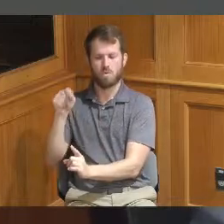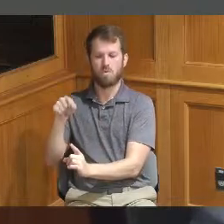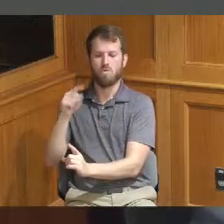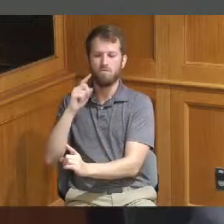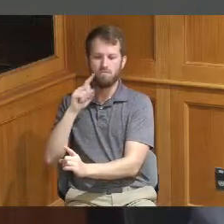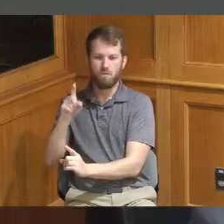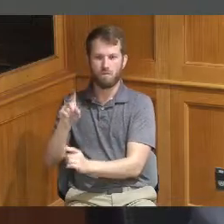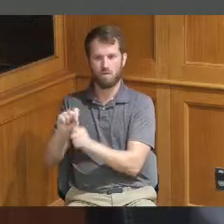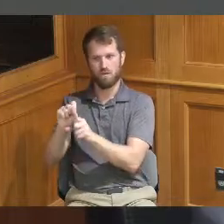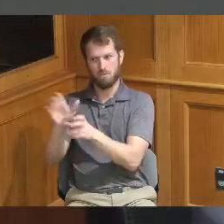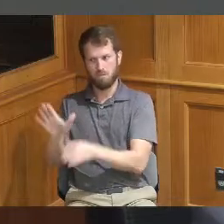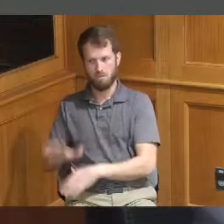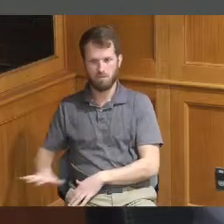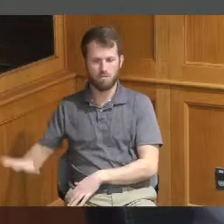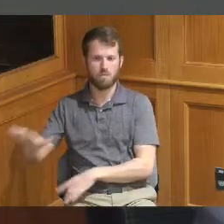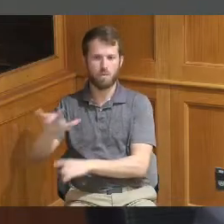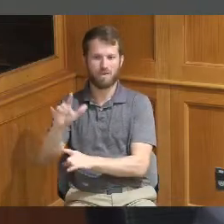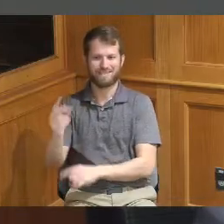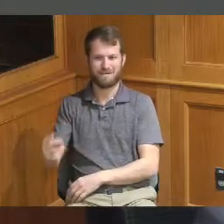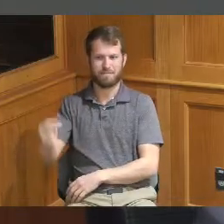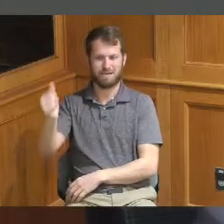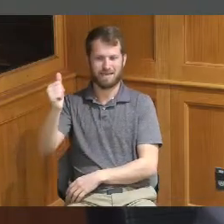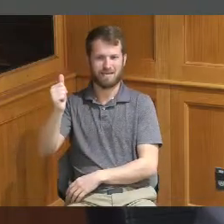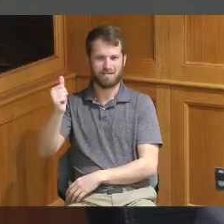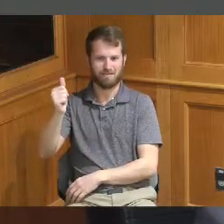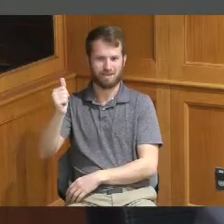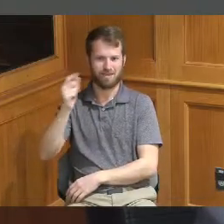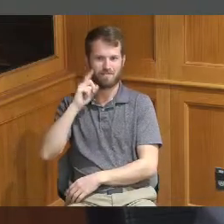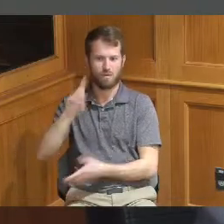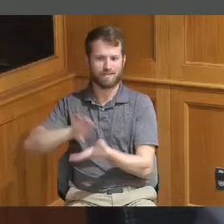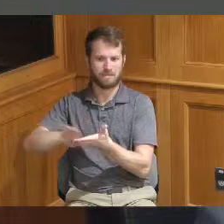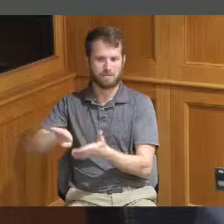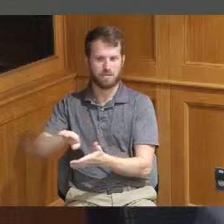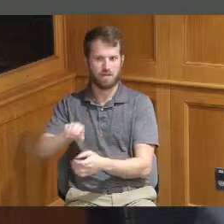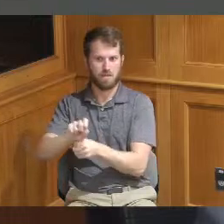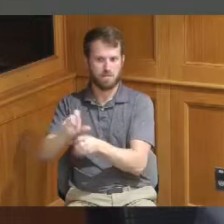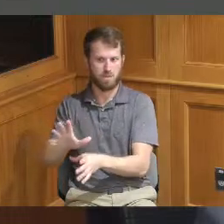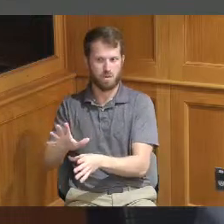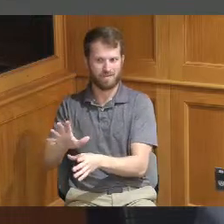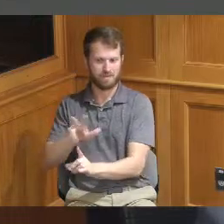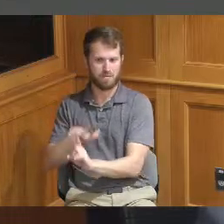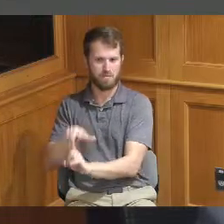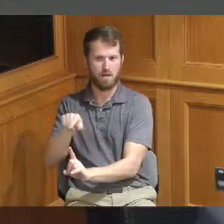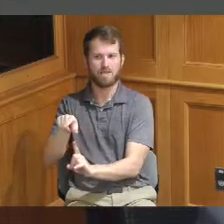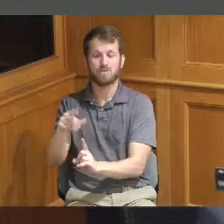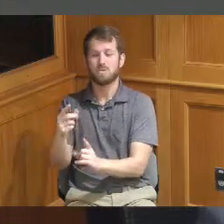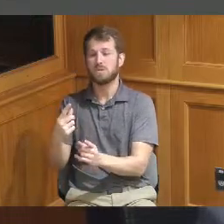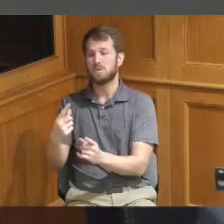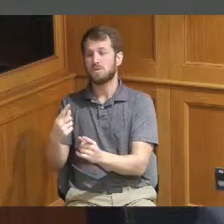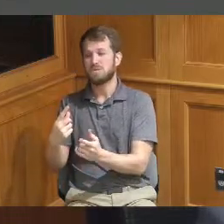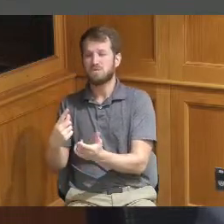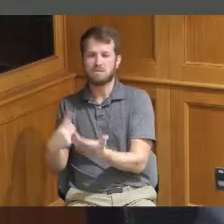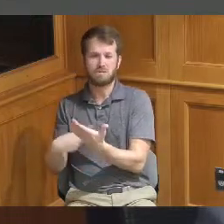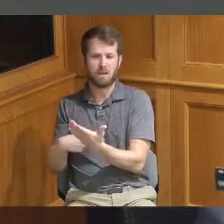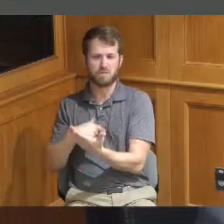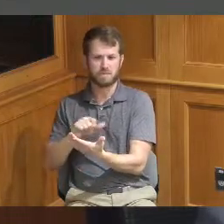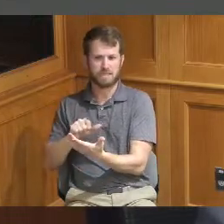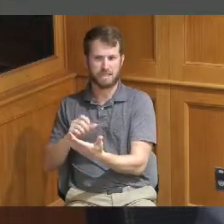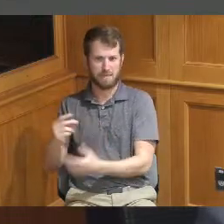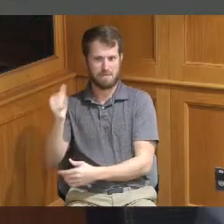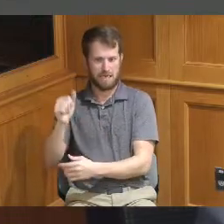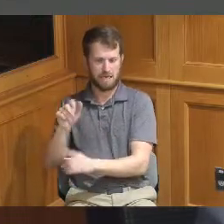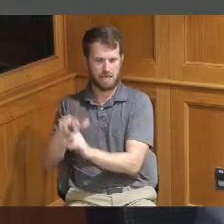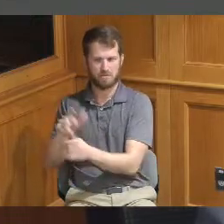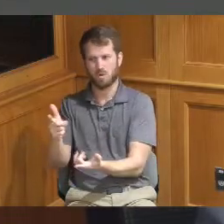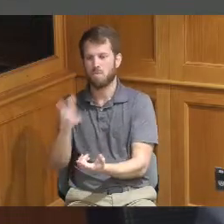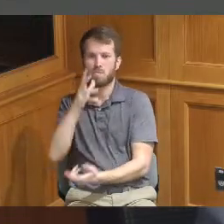employees, which apply immediately to exempt employees. On some occasions, we do push those out immediately. An example of that would be